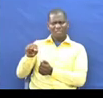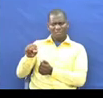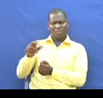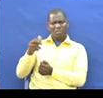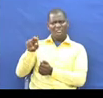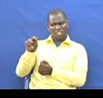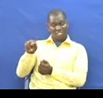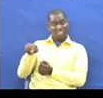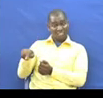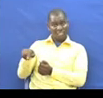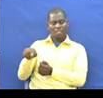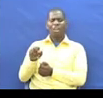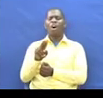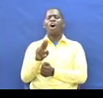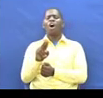is a function